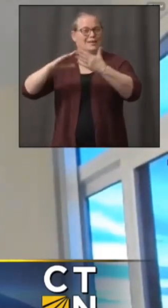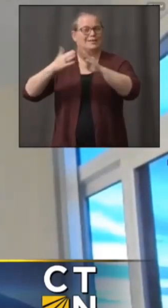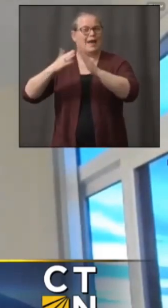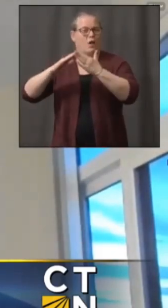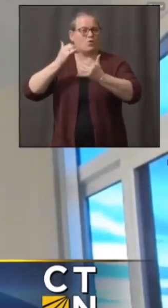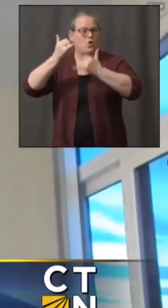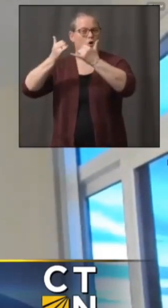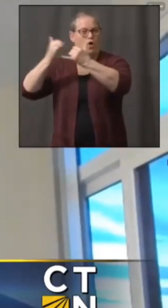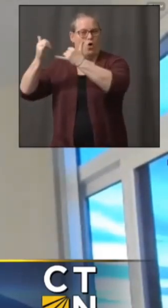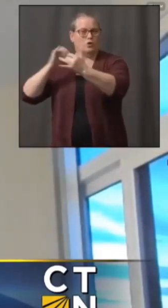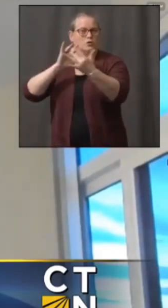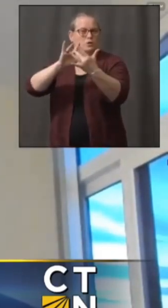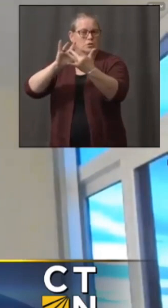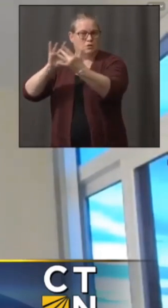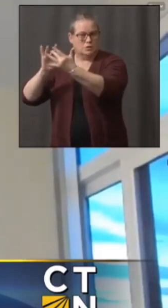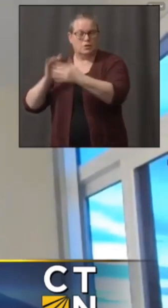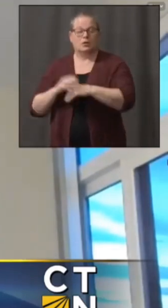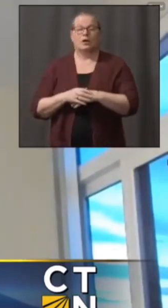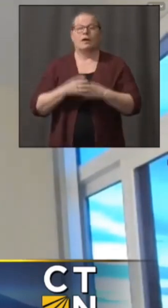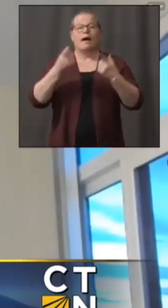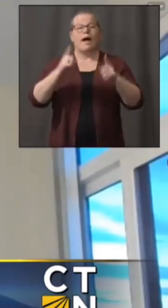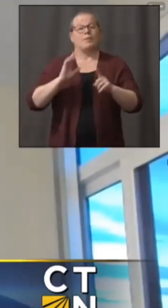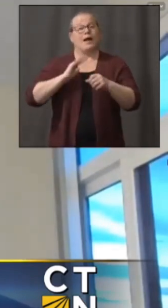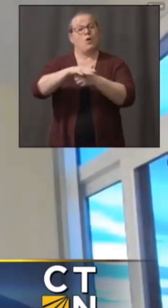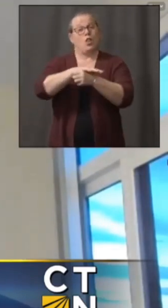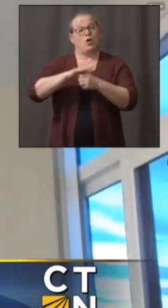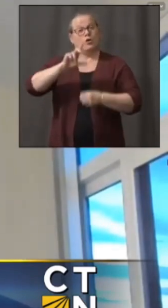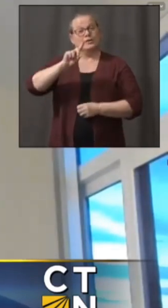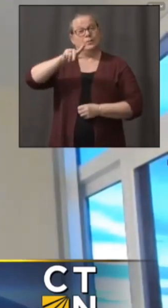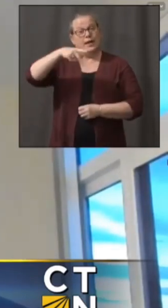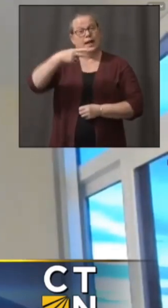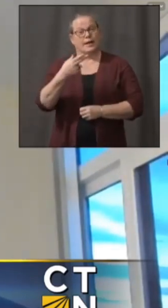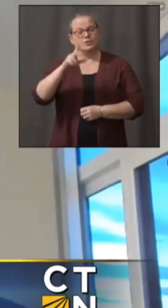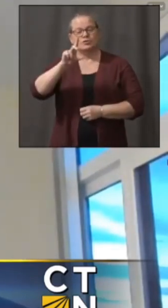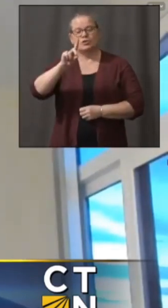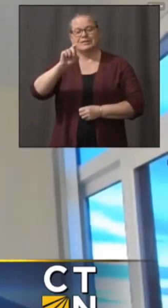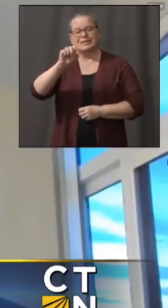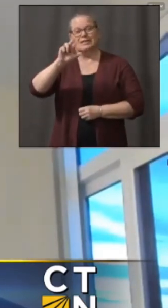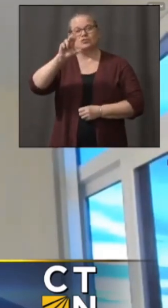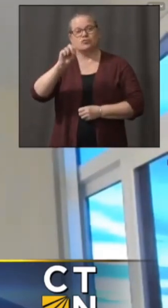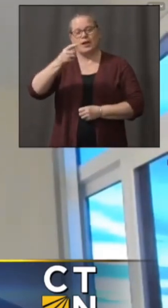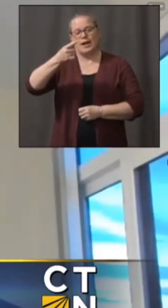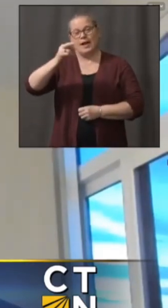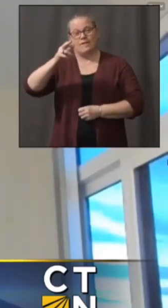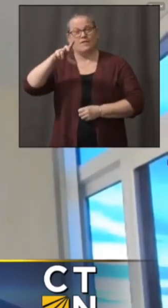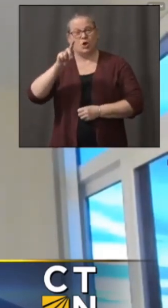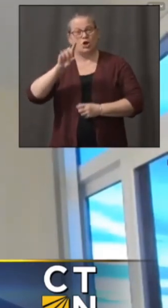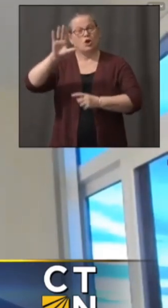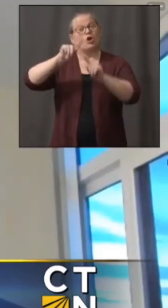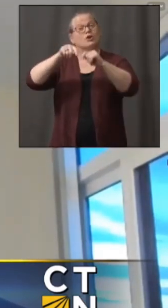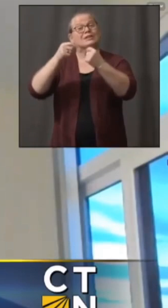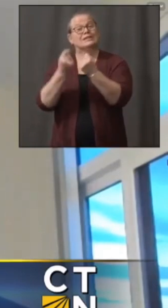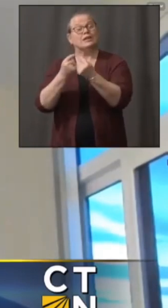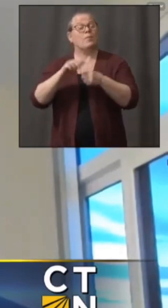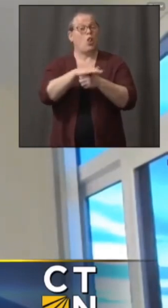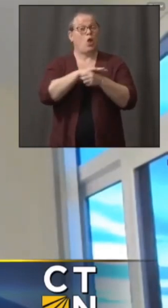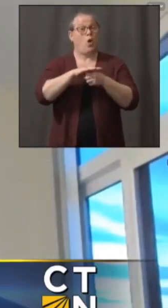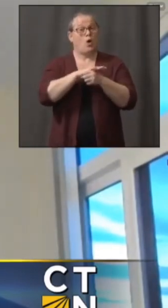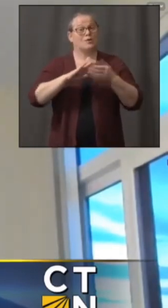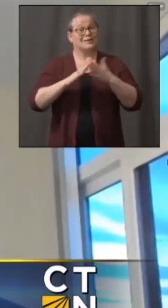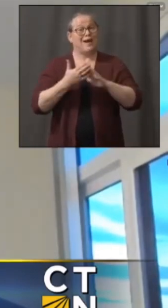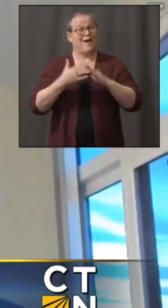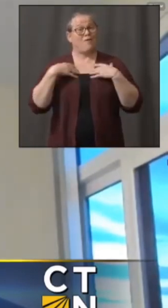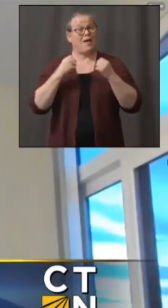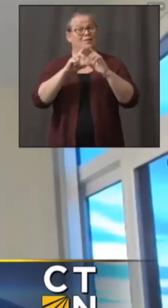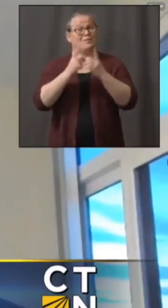local DPH, led by DJ Gifford and her team, they speak to local health departments on a